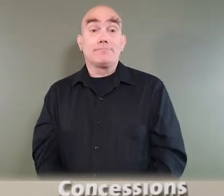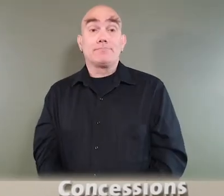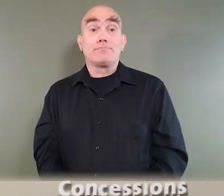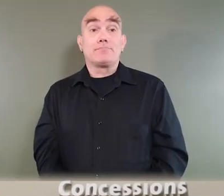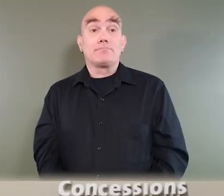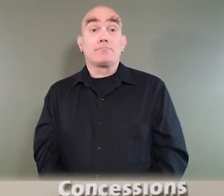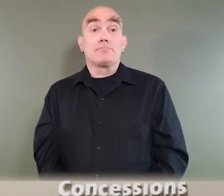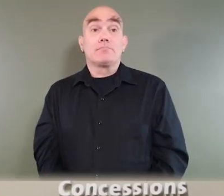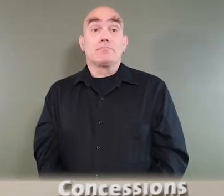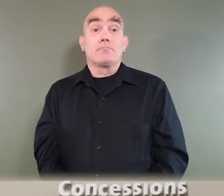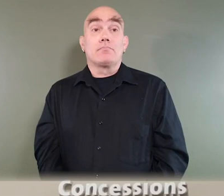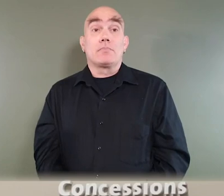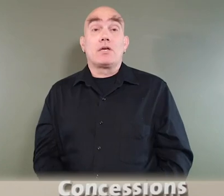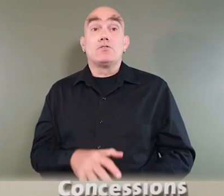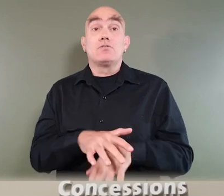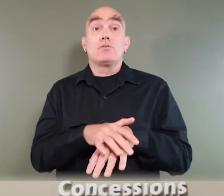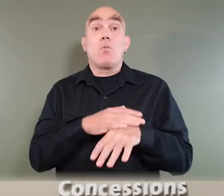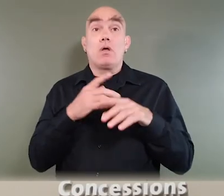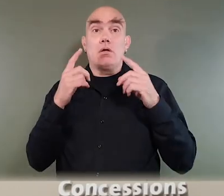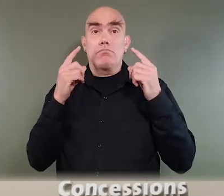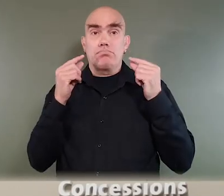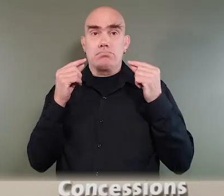And then slowly close it.